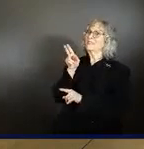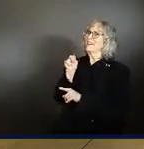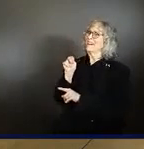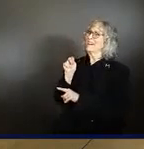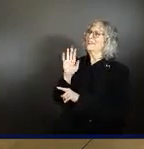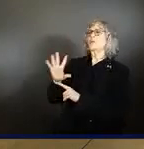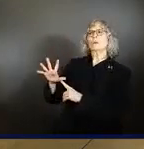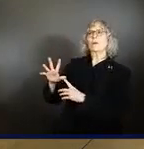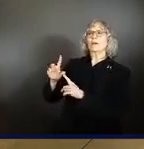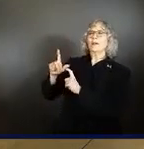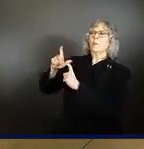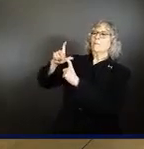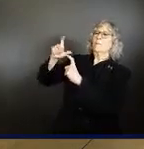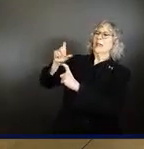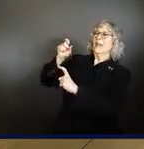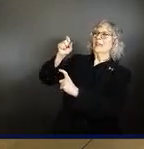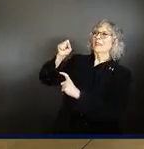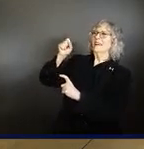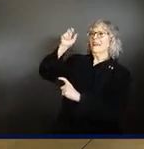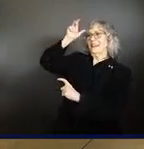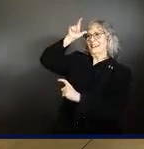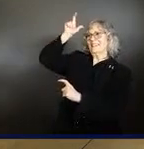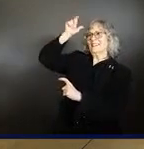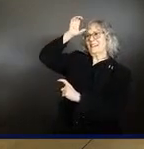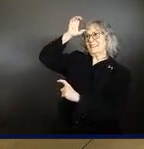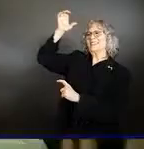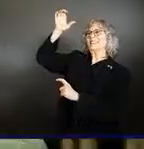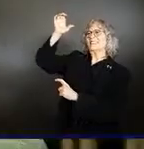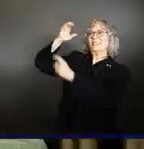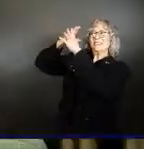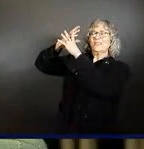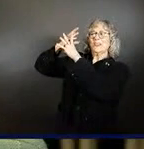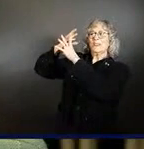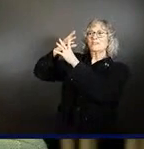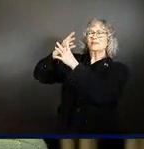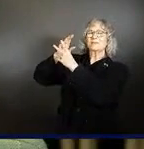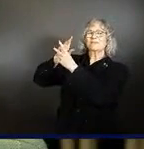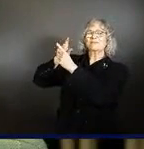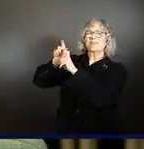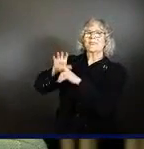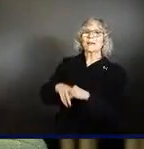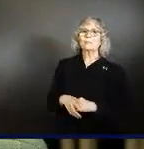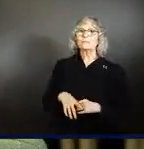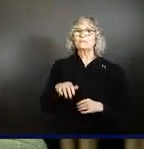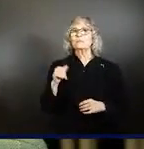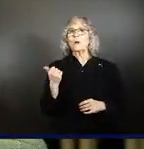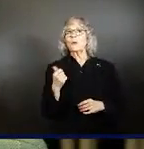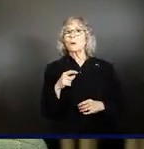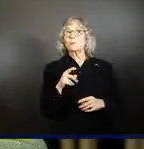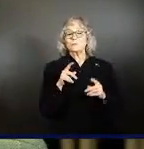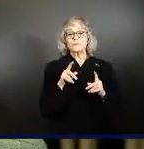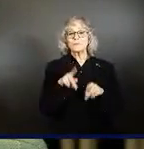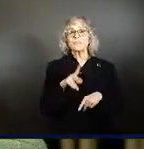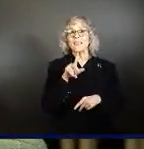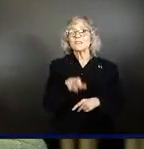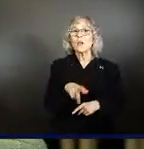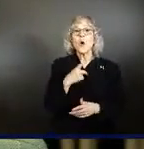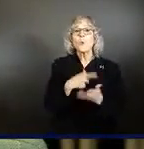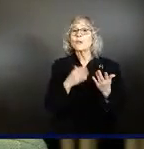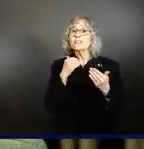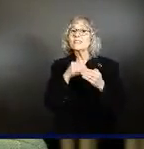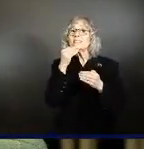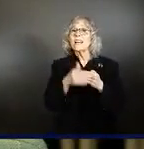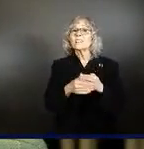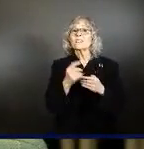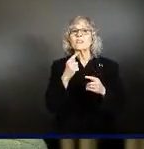course. That's funny. So Emma on Twitter asks, "Hey NASA, I was wondering what's coming next. What are the next targets for Webb, and